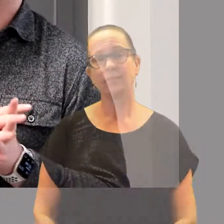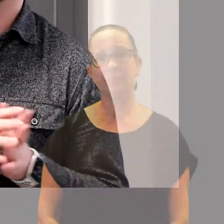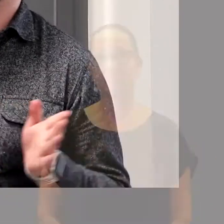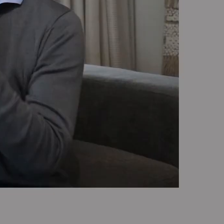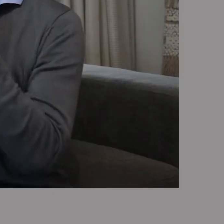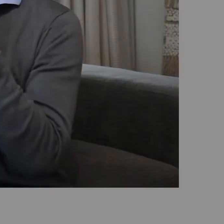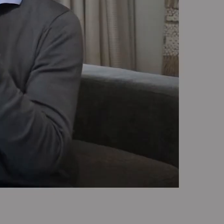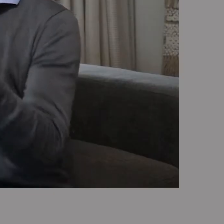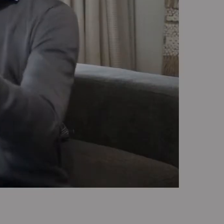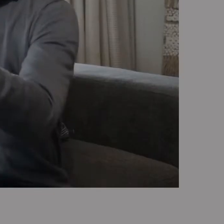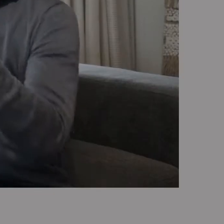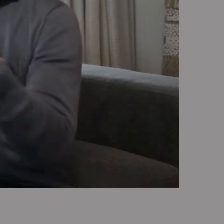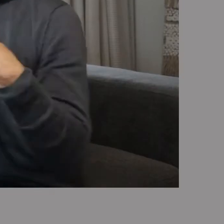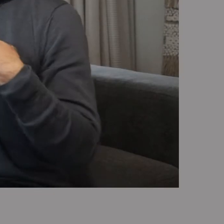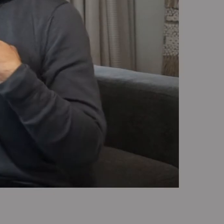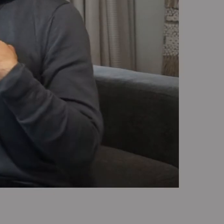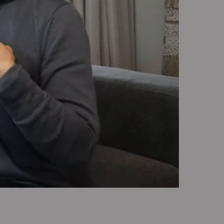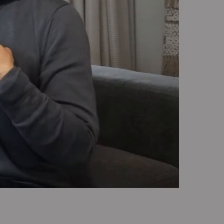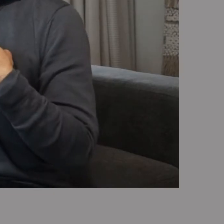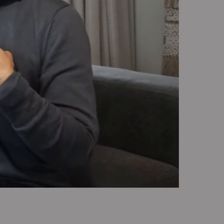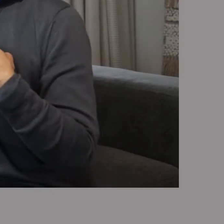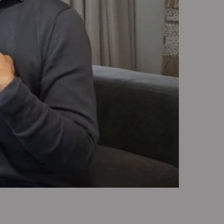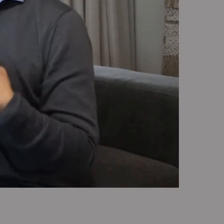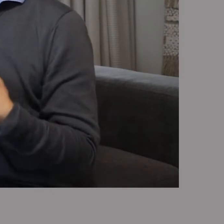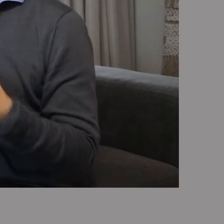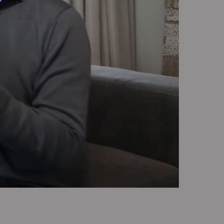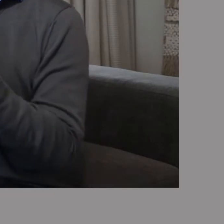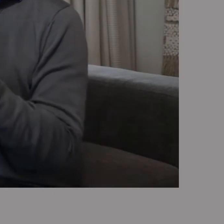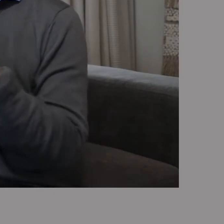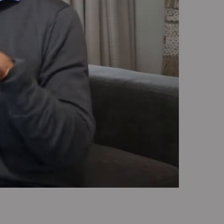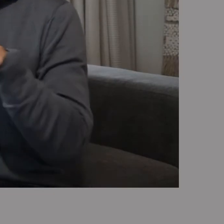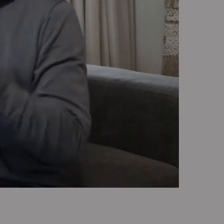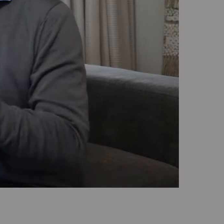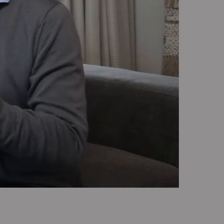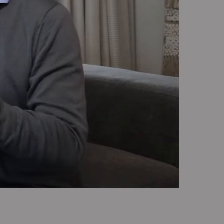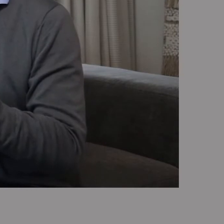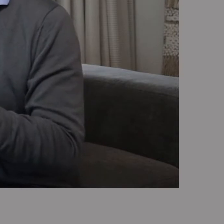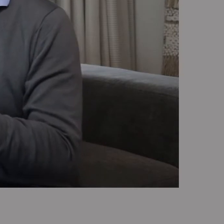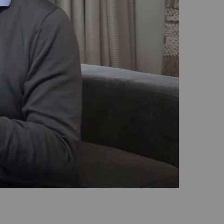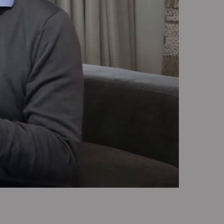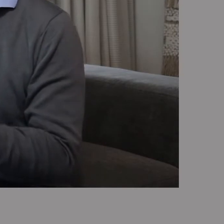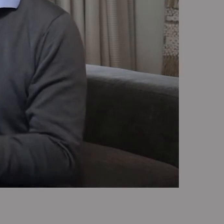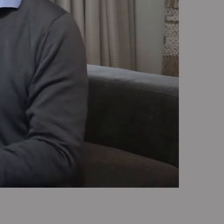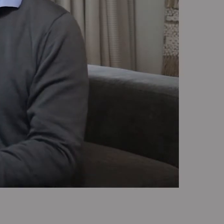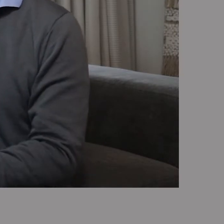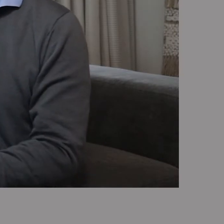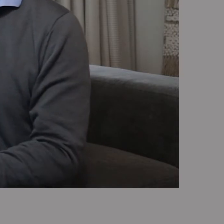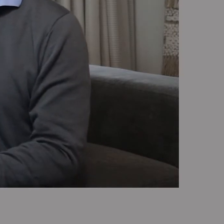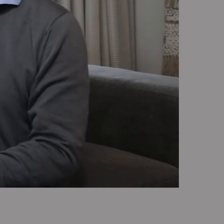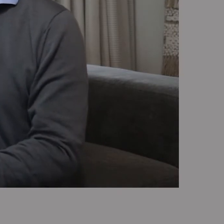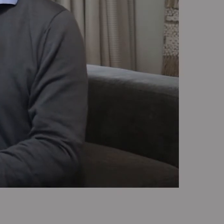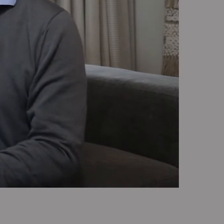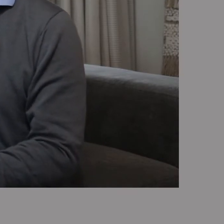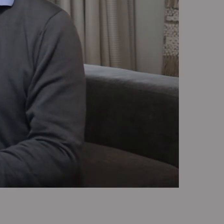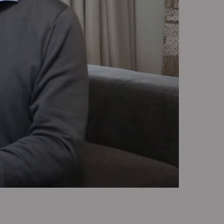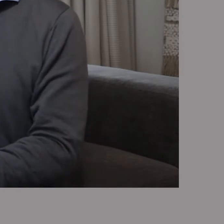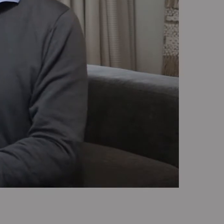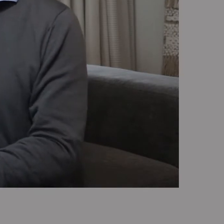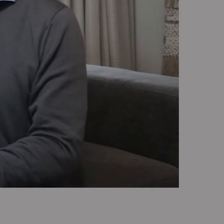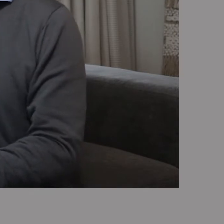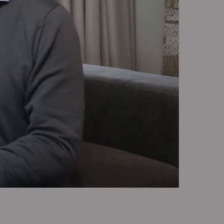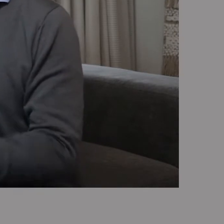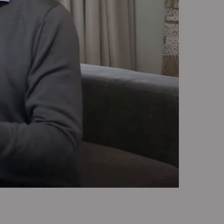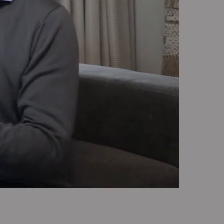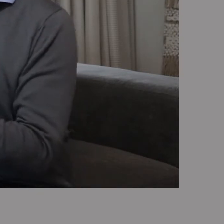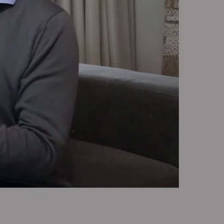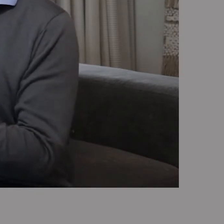at all. If information is relevant to me, I'm a New Zealand citizen, I'm living here, I